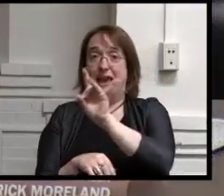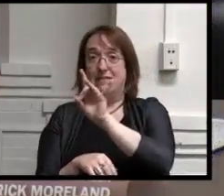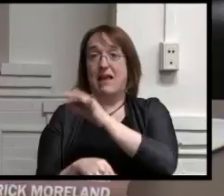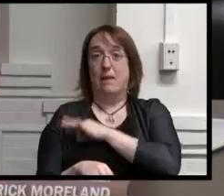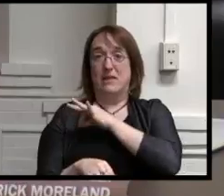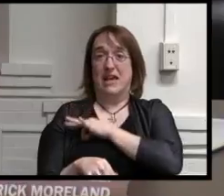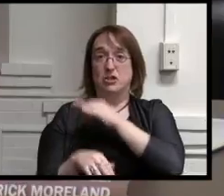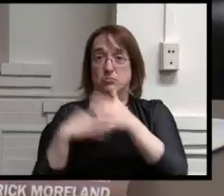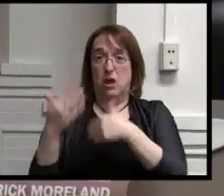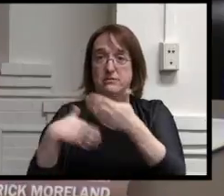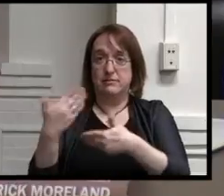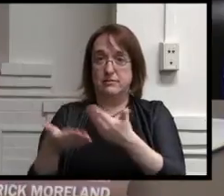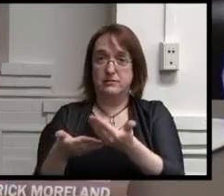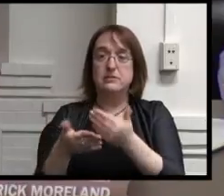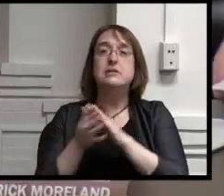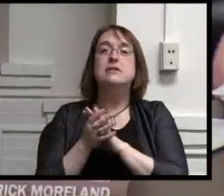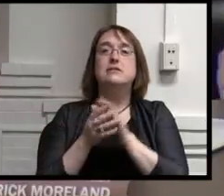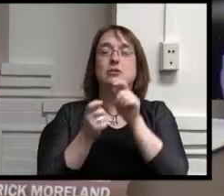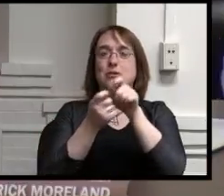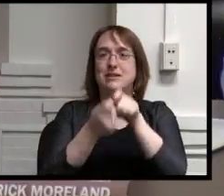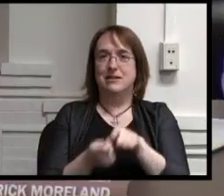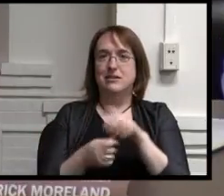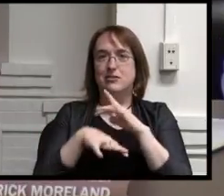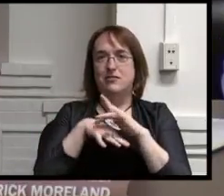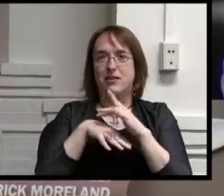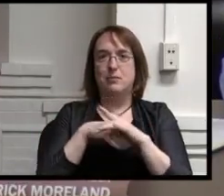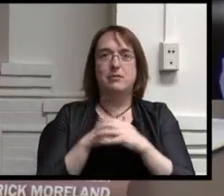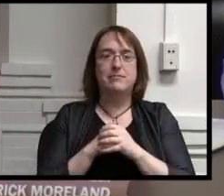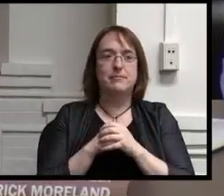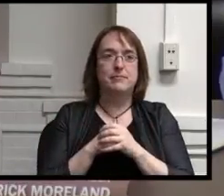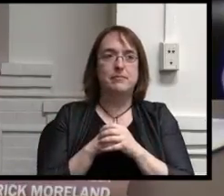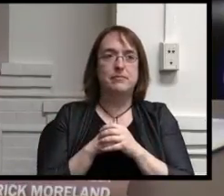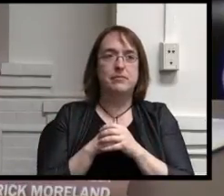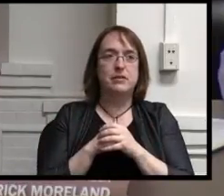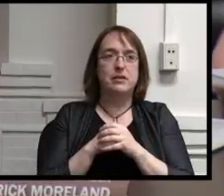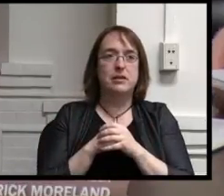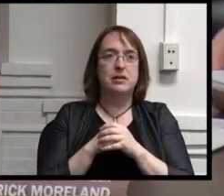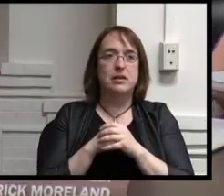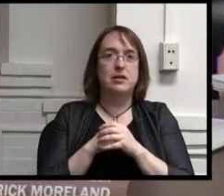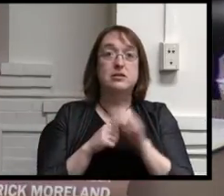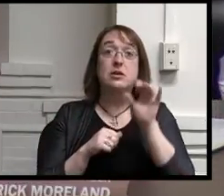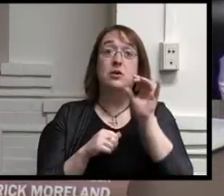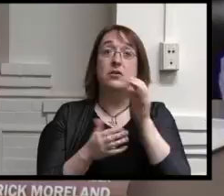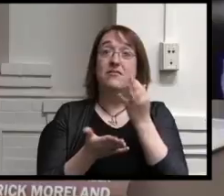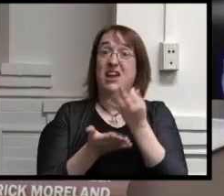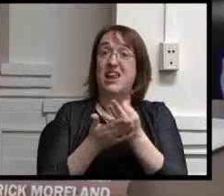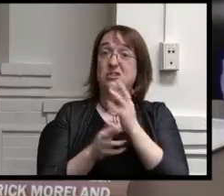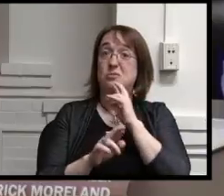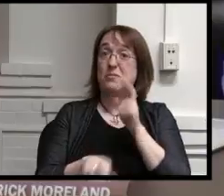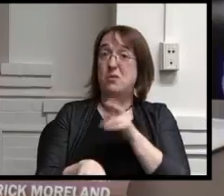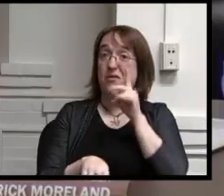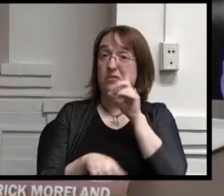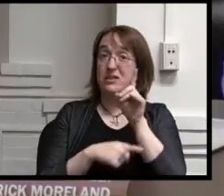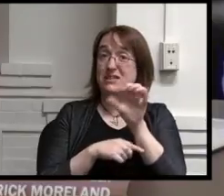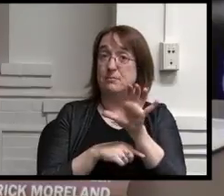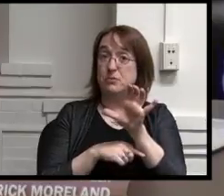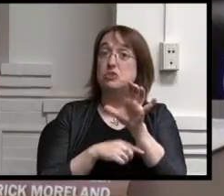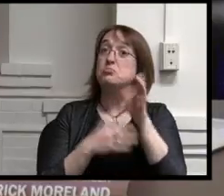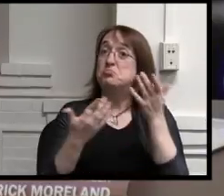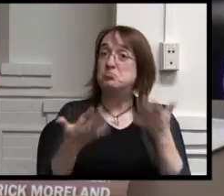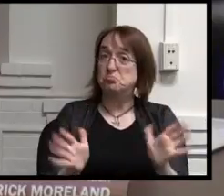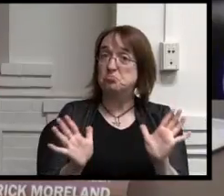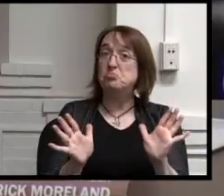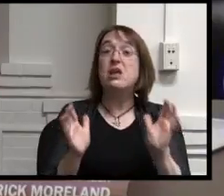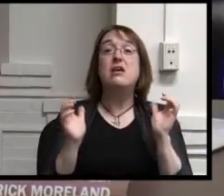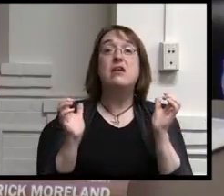some detail on each of those grants in the grant report. So that's the financial report for December.